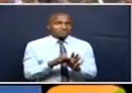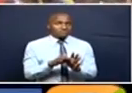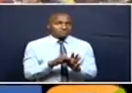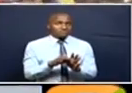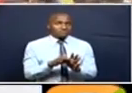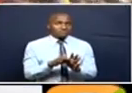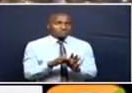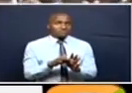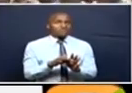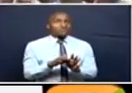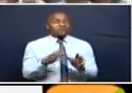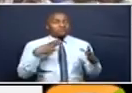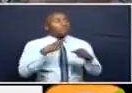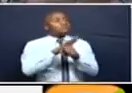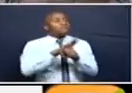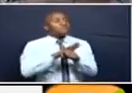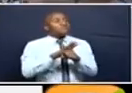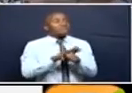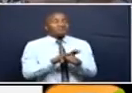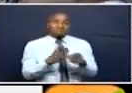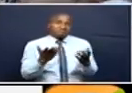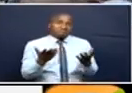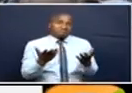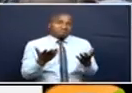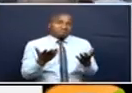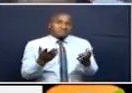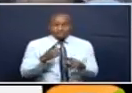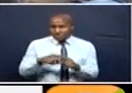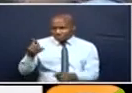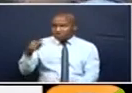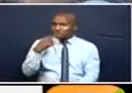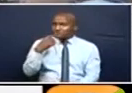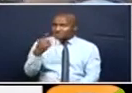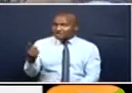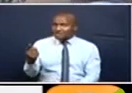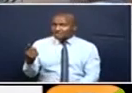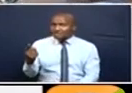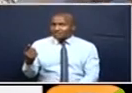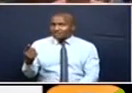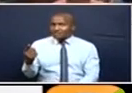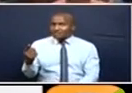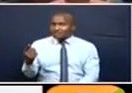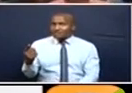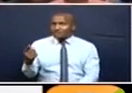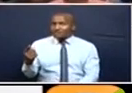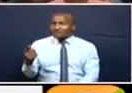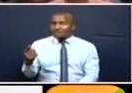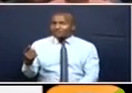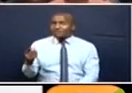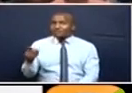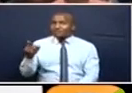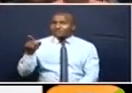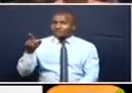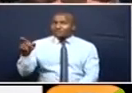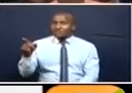and not be cheated by the crowd that he has seen in the Rift Valley. Okay, but he's the one who just started by saying... Let him come to Kiambu tomorrow. Okay, when you're